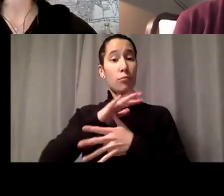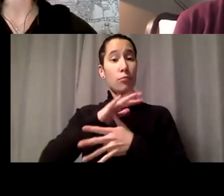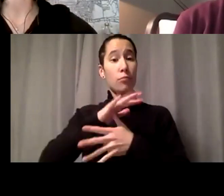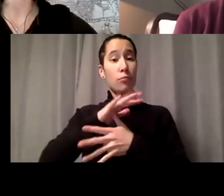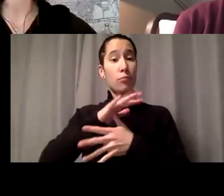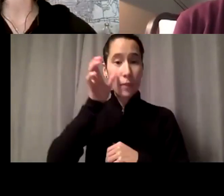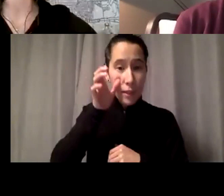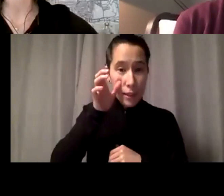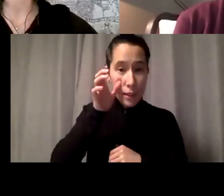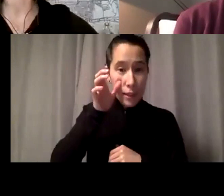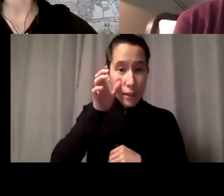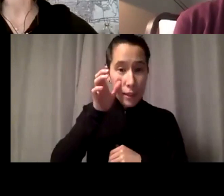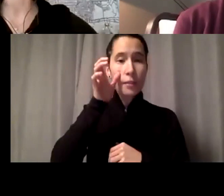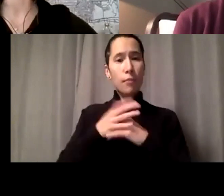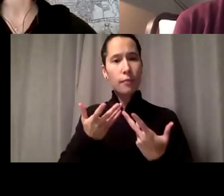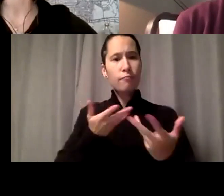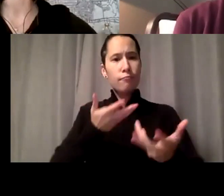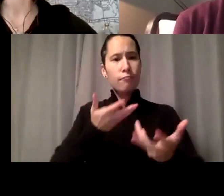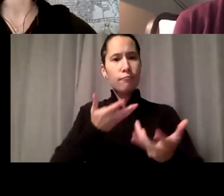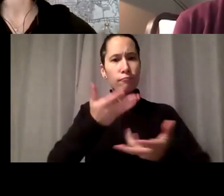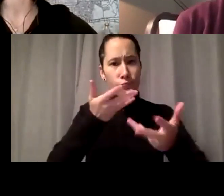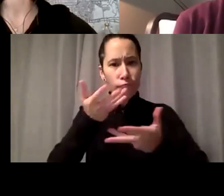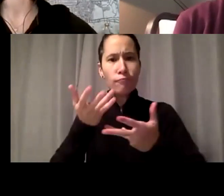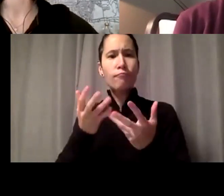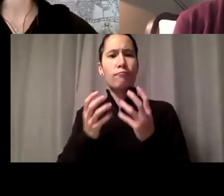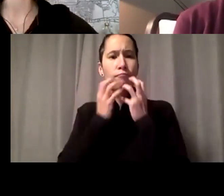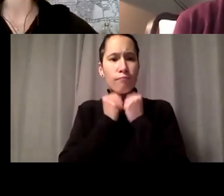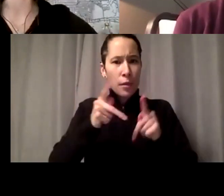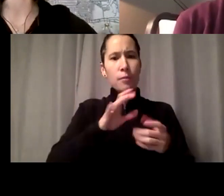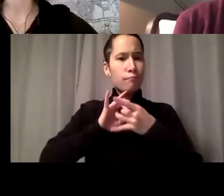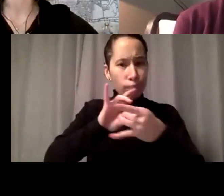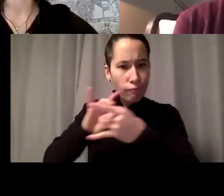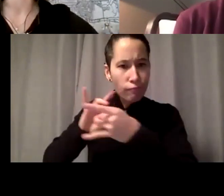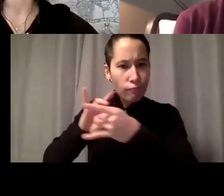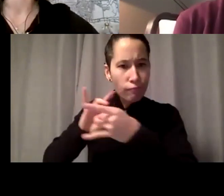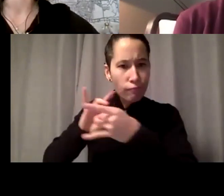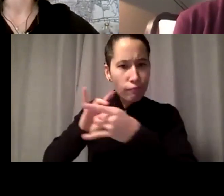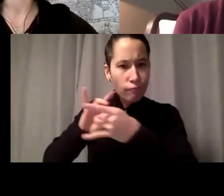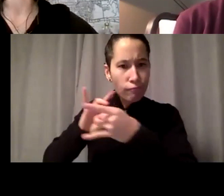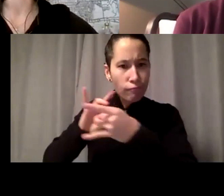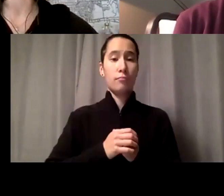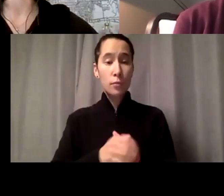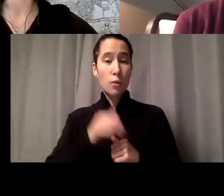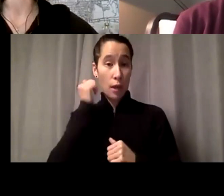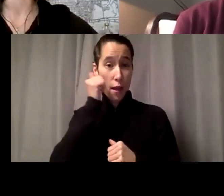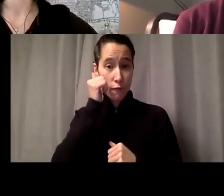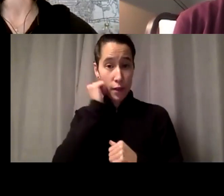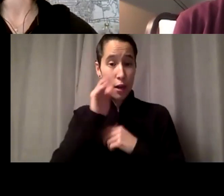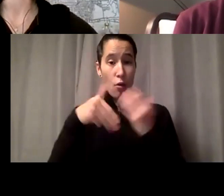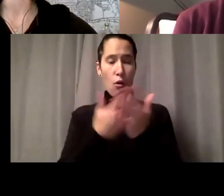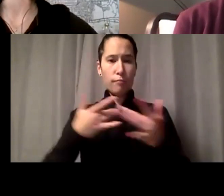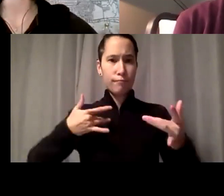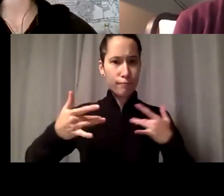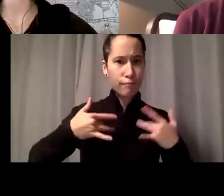and advance the case for sport. Each day we gather and track all the issues that you've raised, and we elevate new ones to